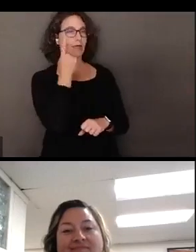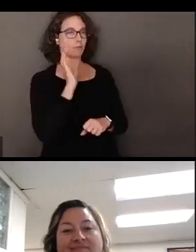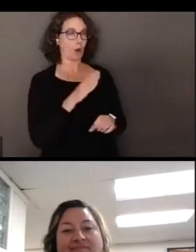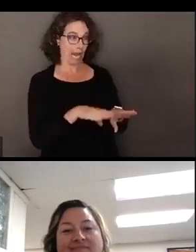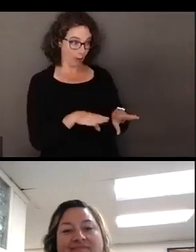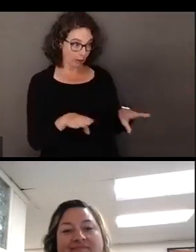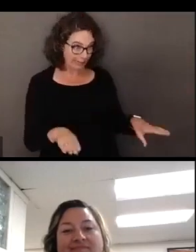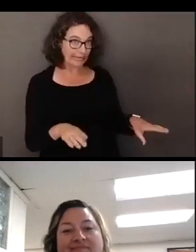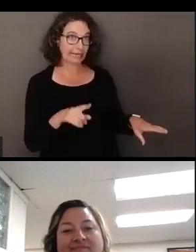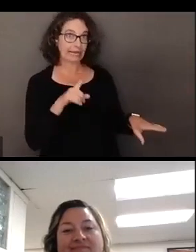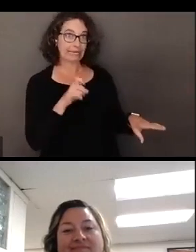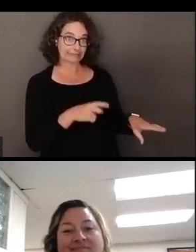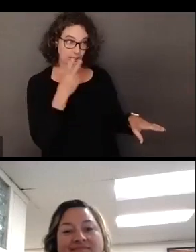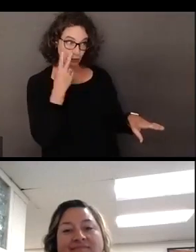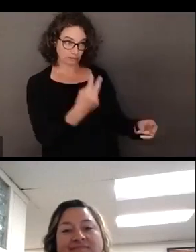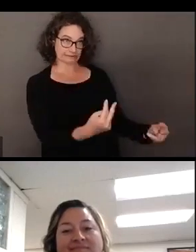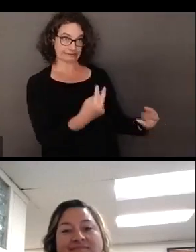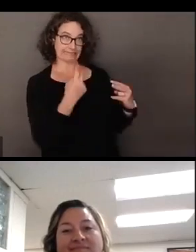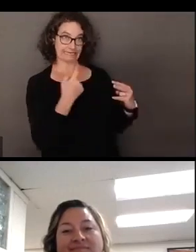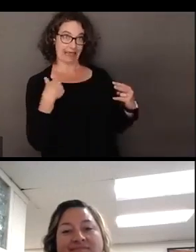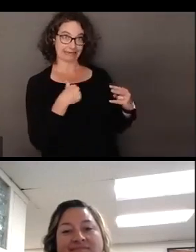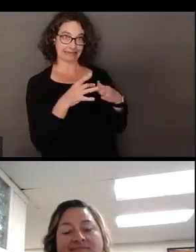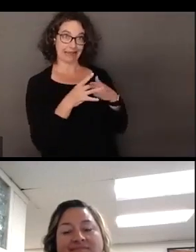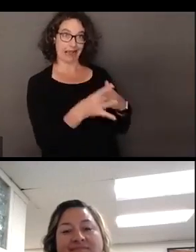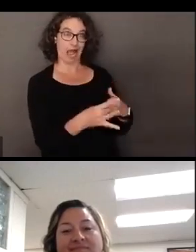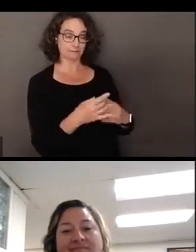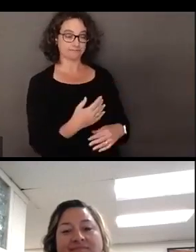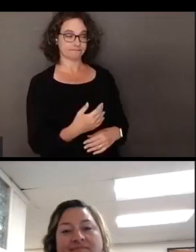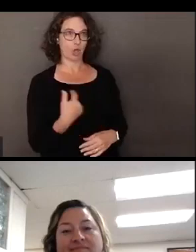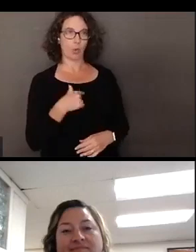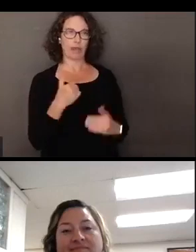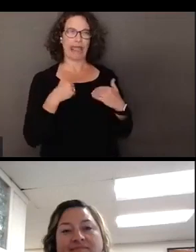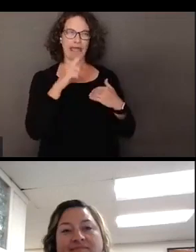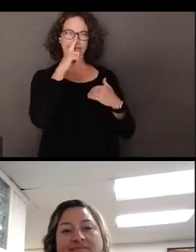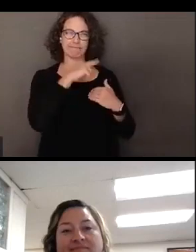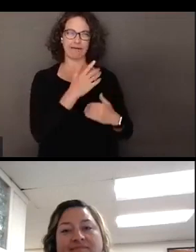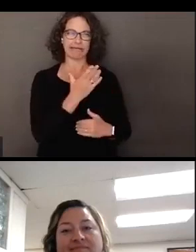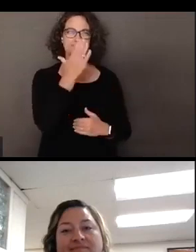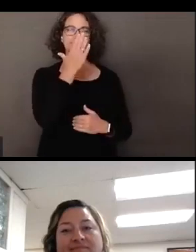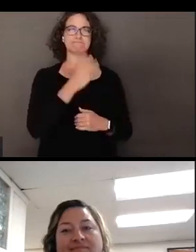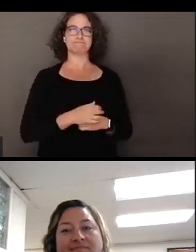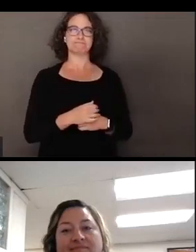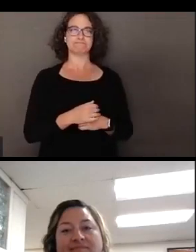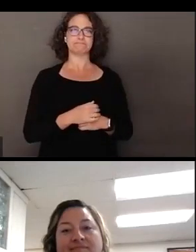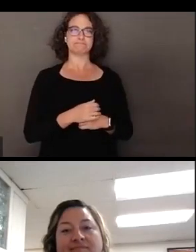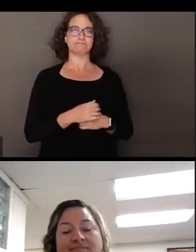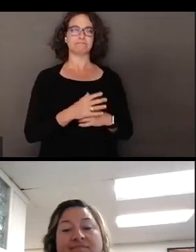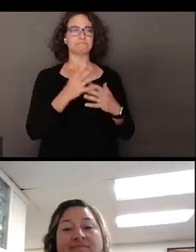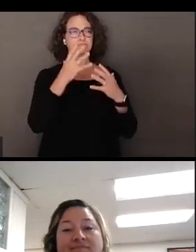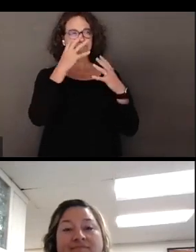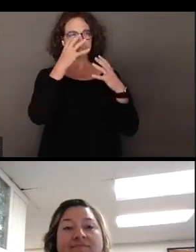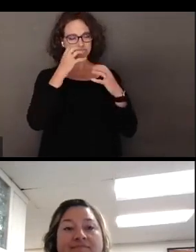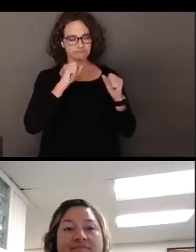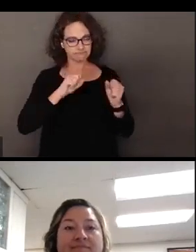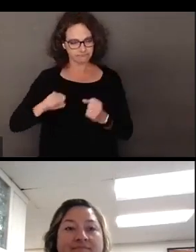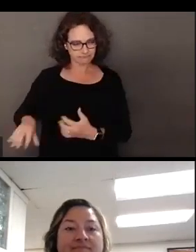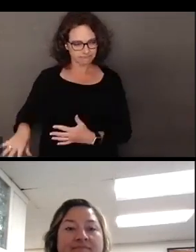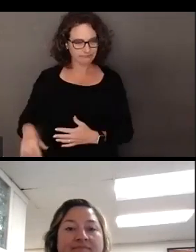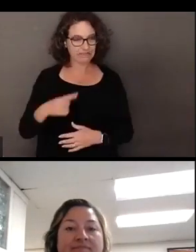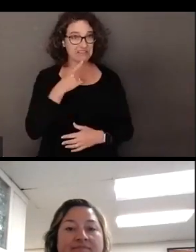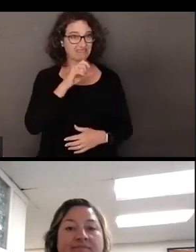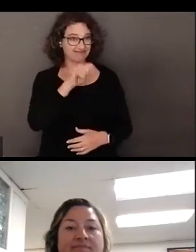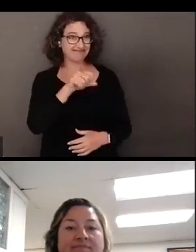us as, you know, guiding figures, right? So we all put up that face, and to let that guard down enough to say, yeah, I seek therapy, or